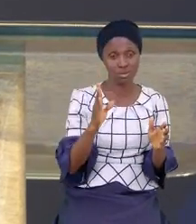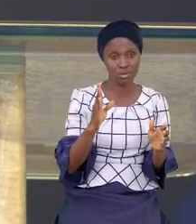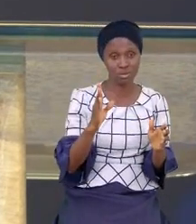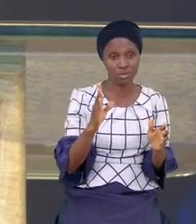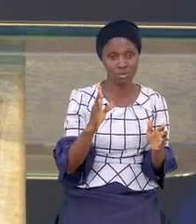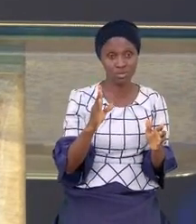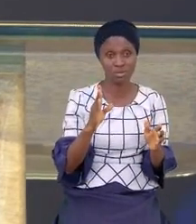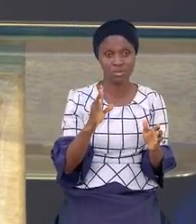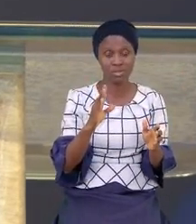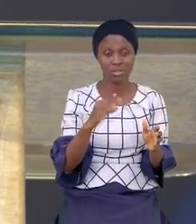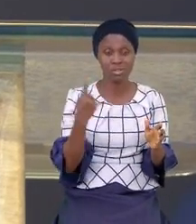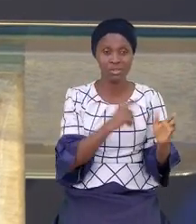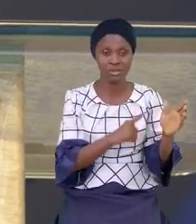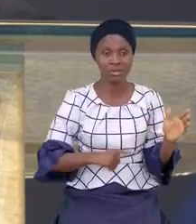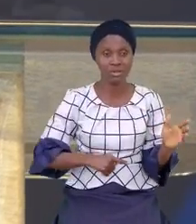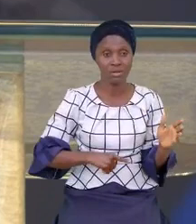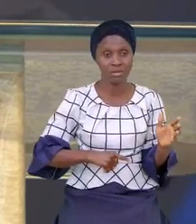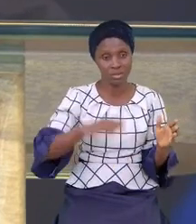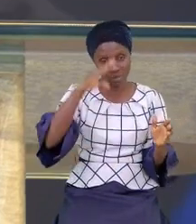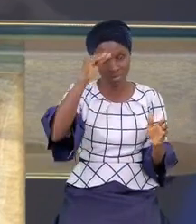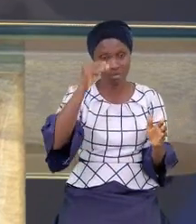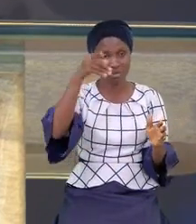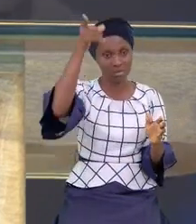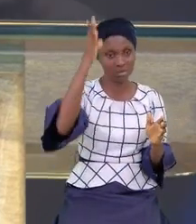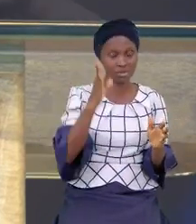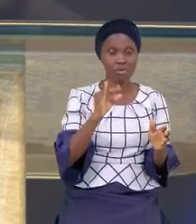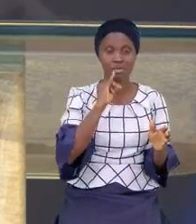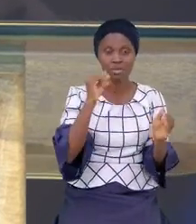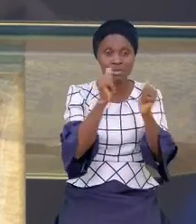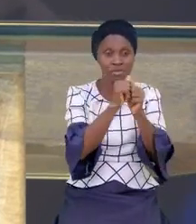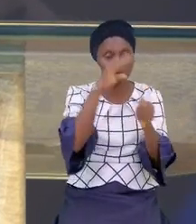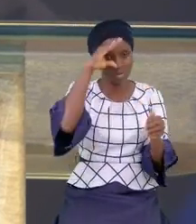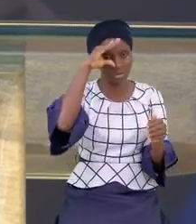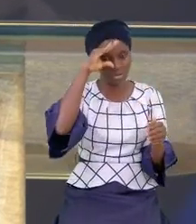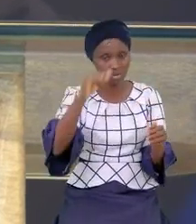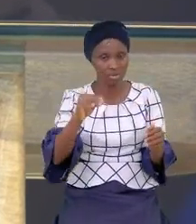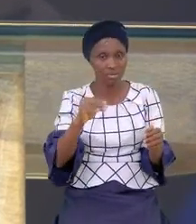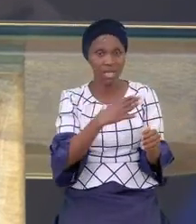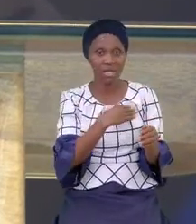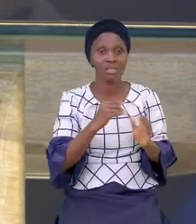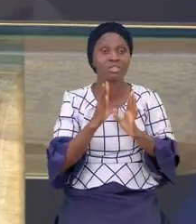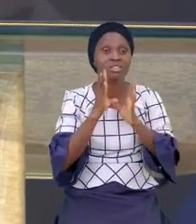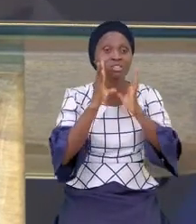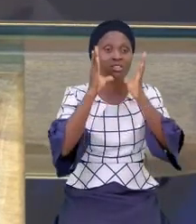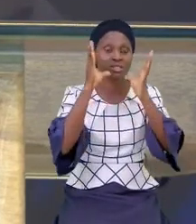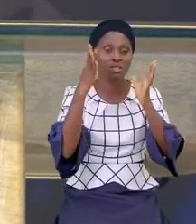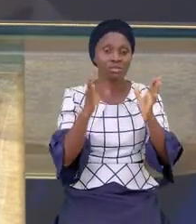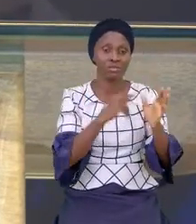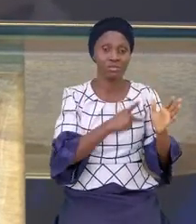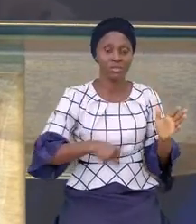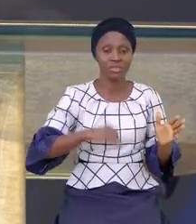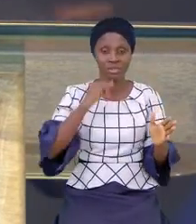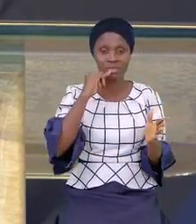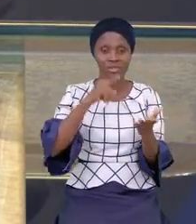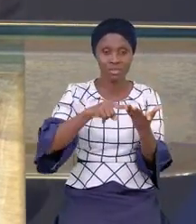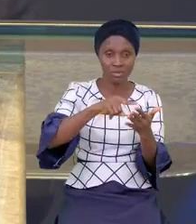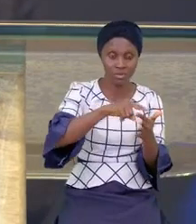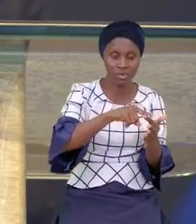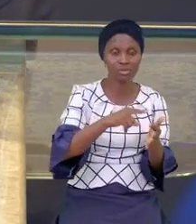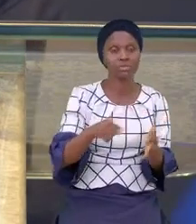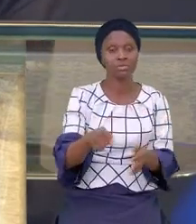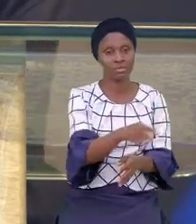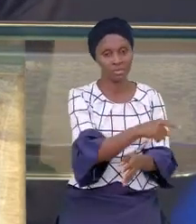is with him, and the shout of a king is among them.